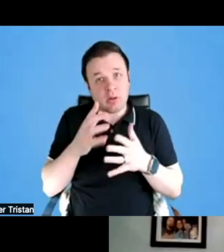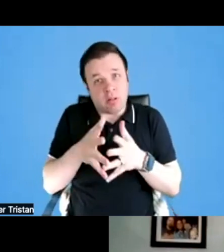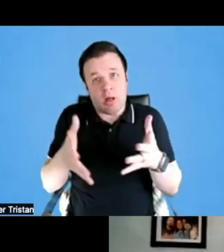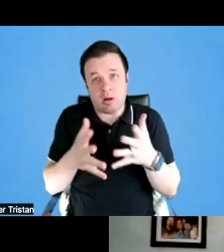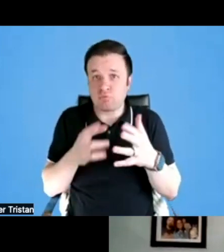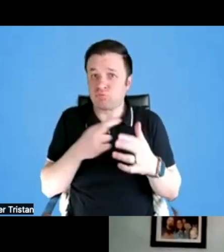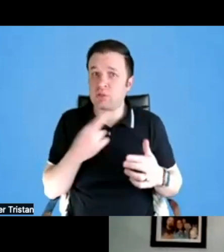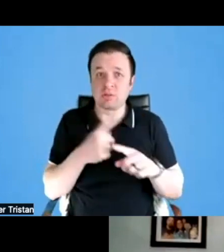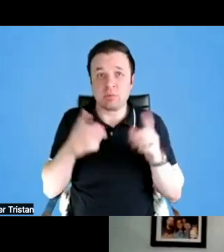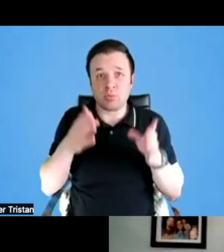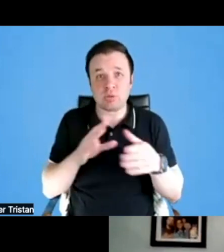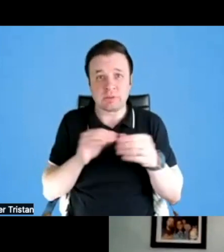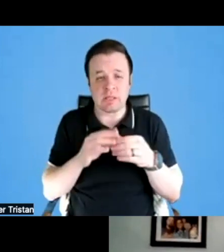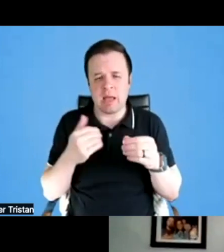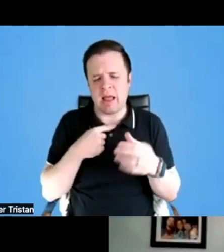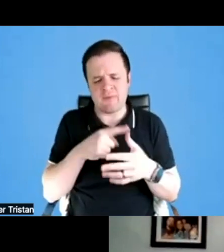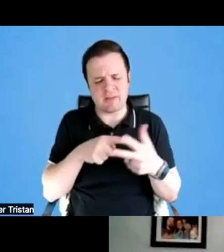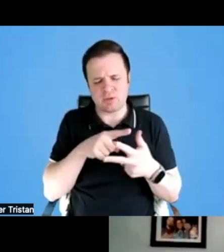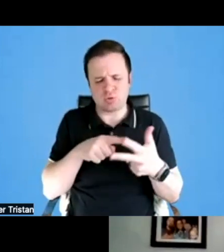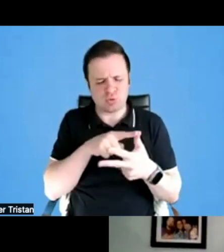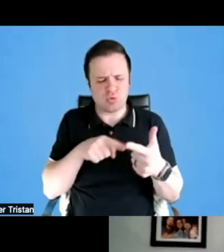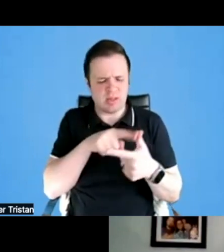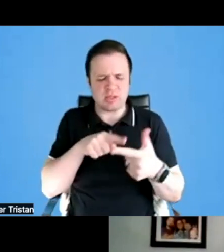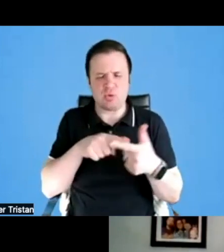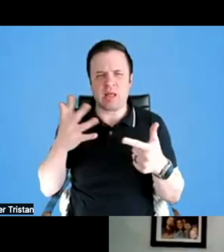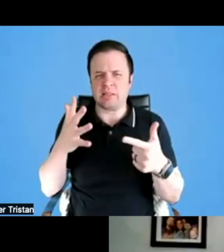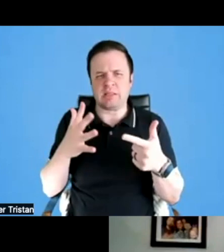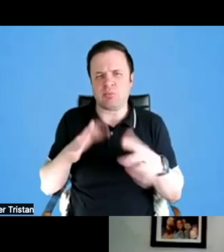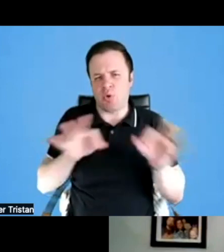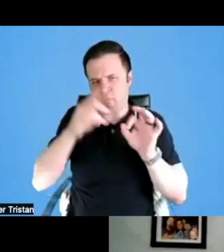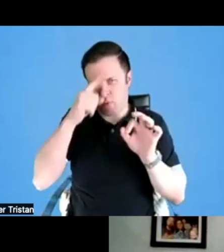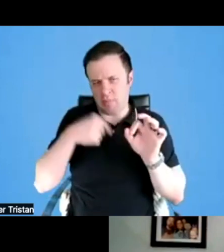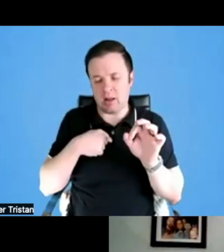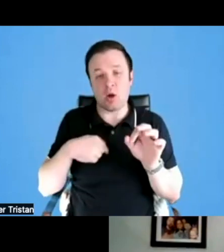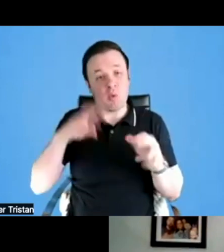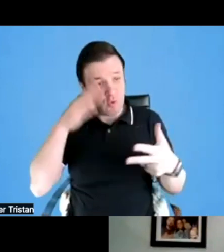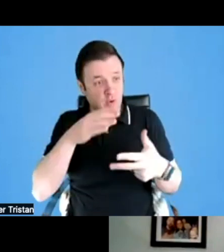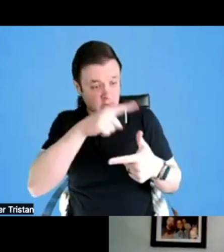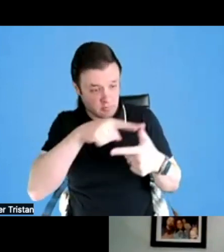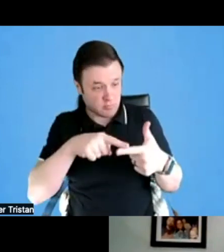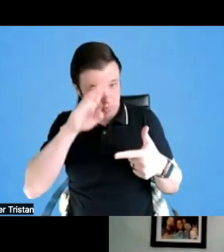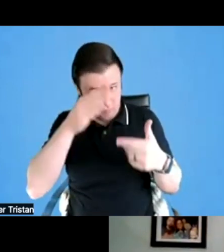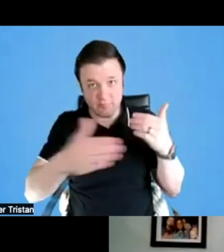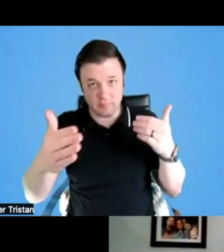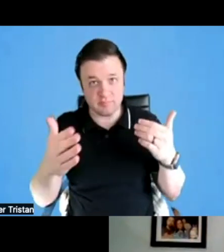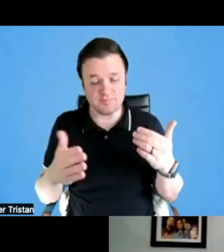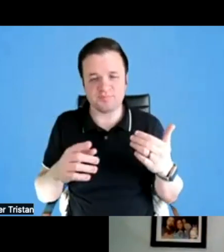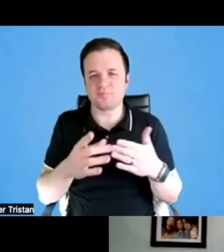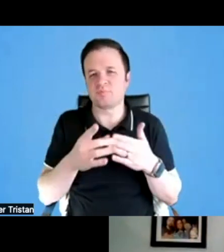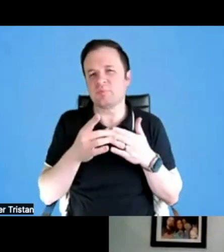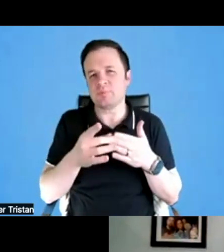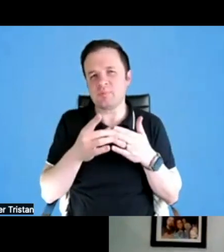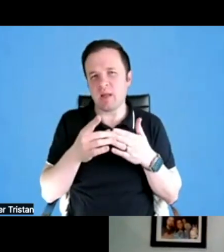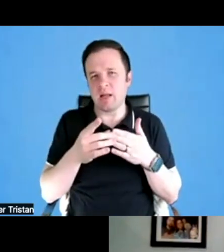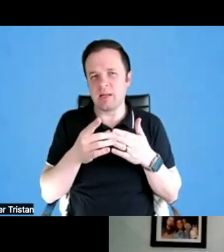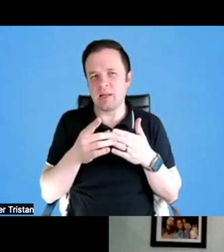saying, I only have these two things that I want to prioritize. And then we're focusing on those two things. So it's really guided by the